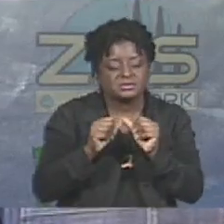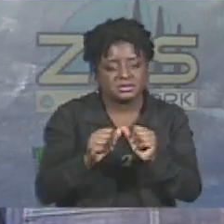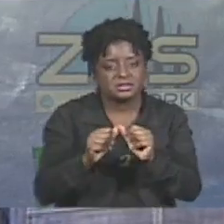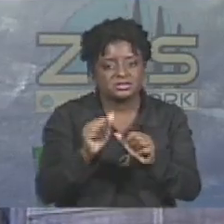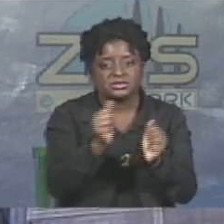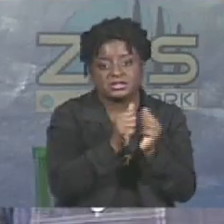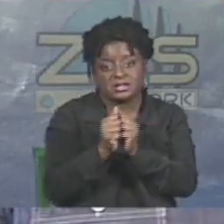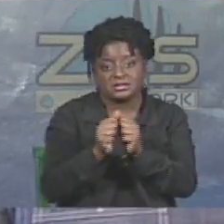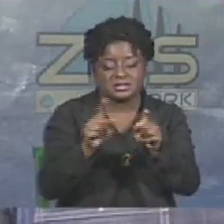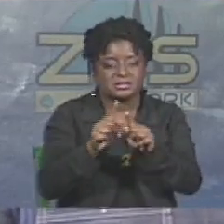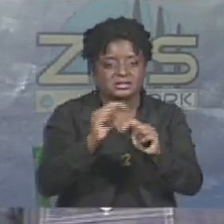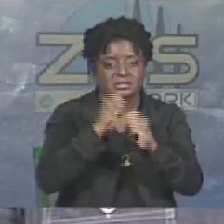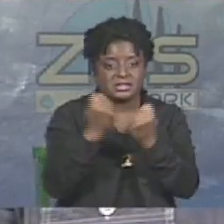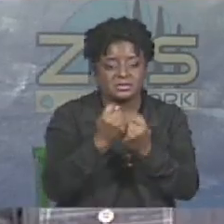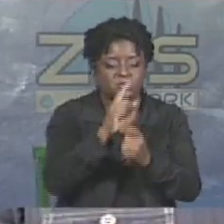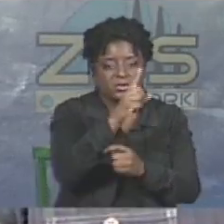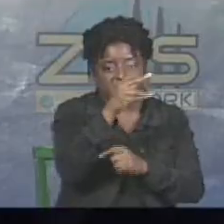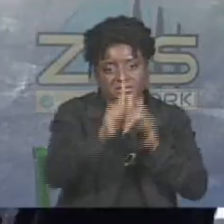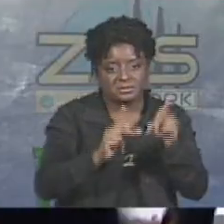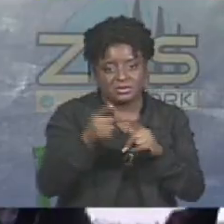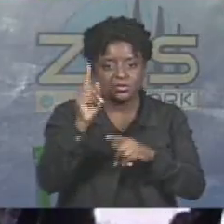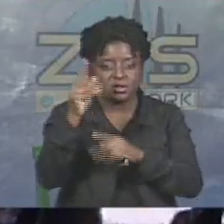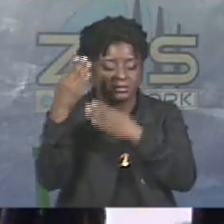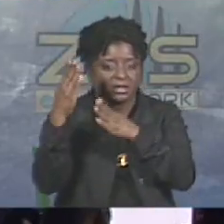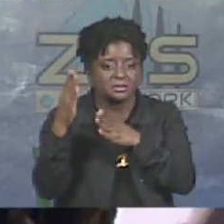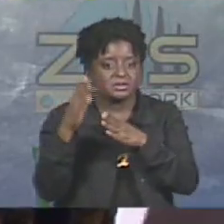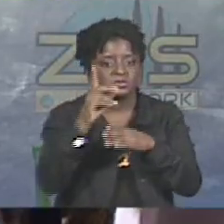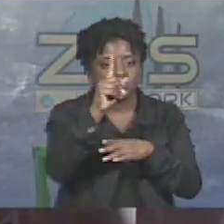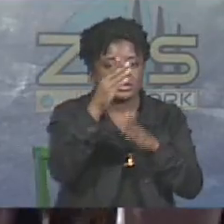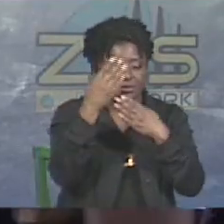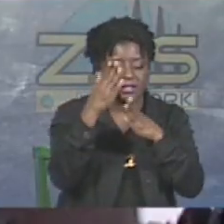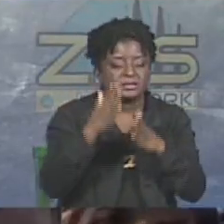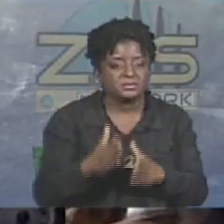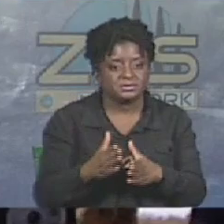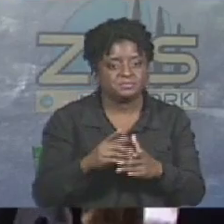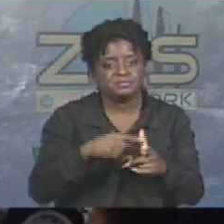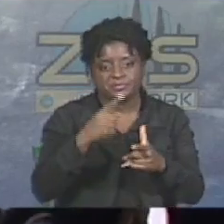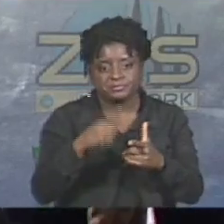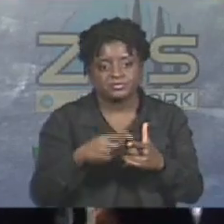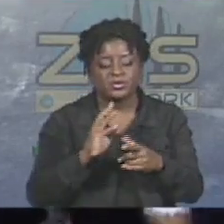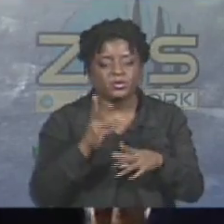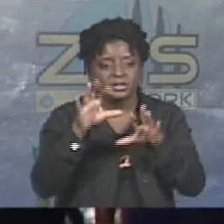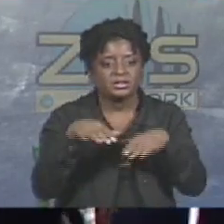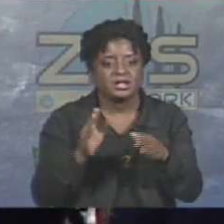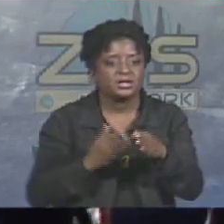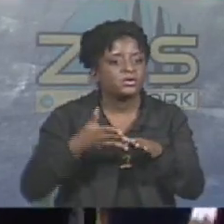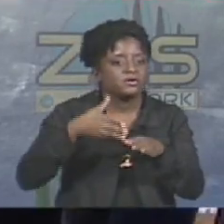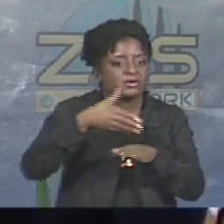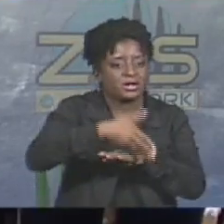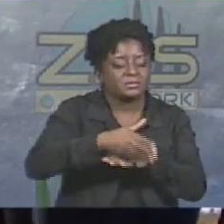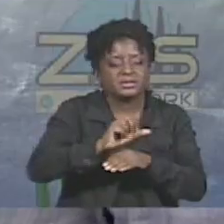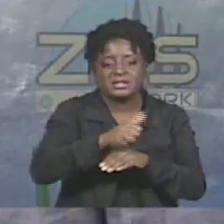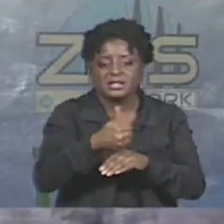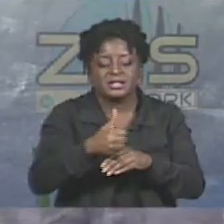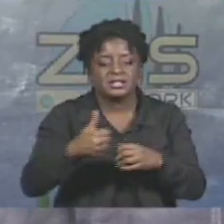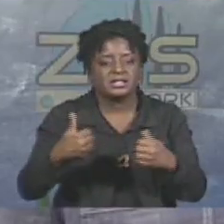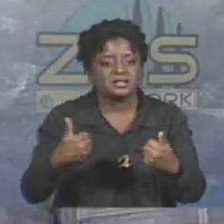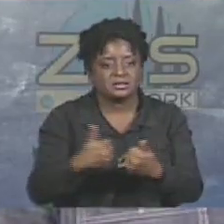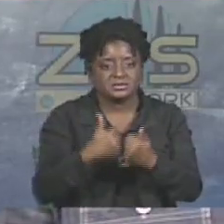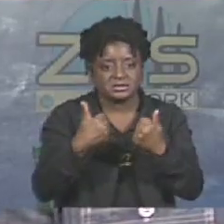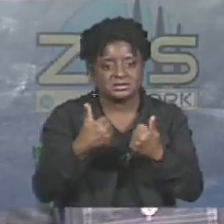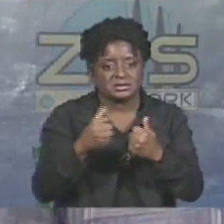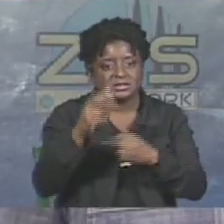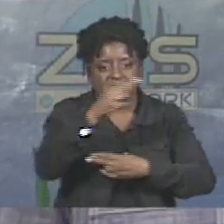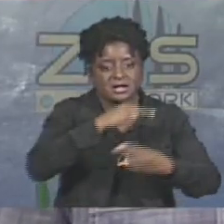one people, one Bahamas, one Bahamian, then we can overcome any obstacle. Hurricane